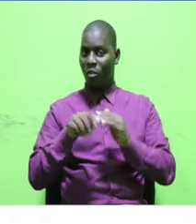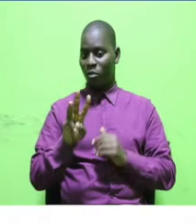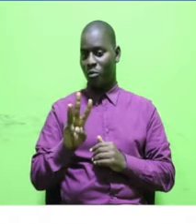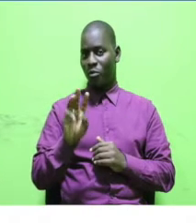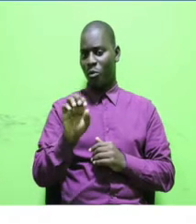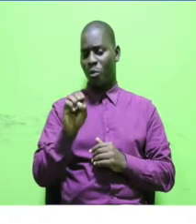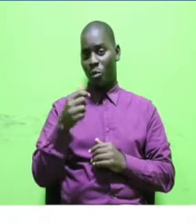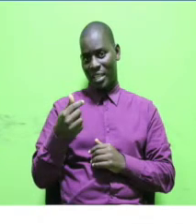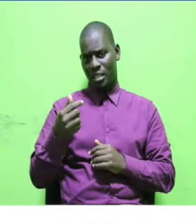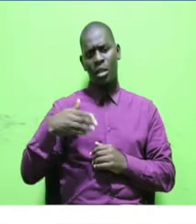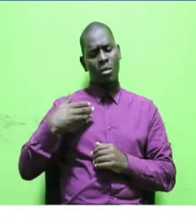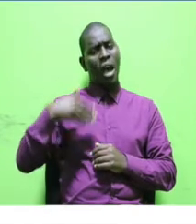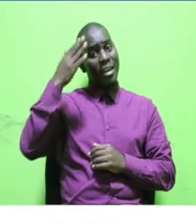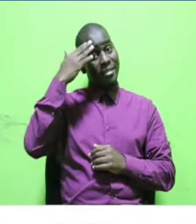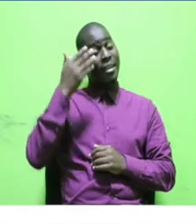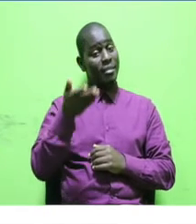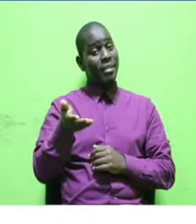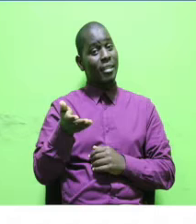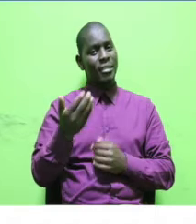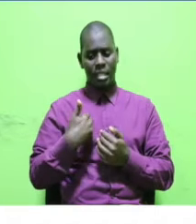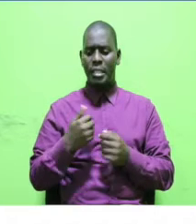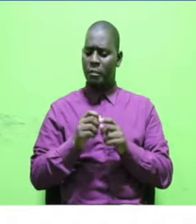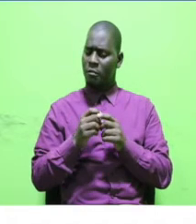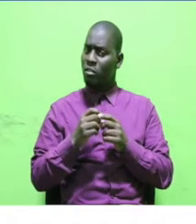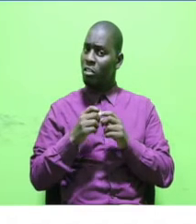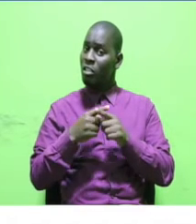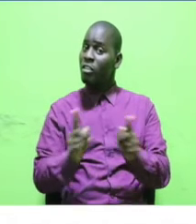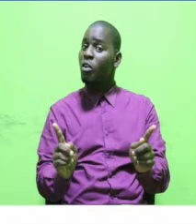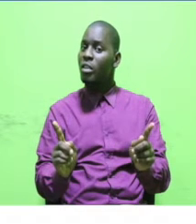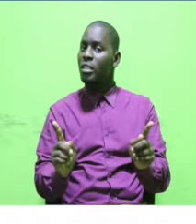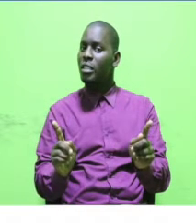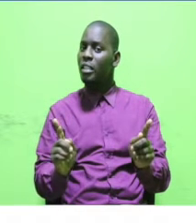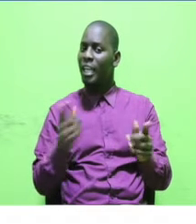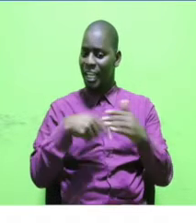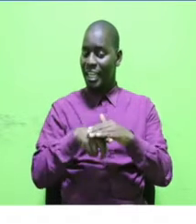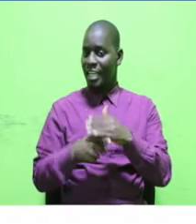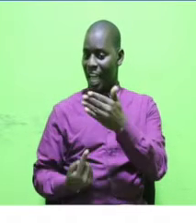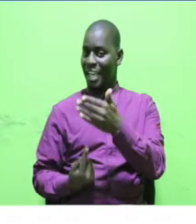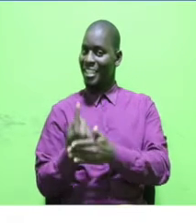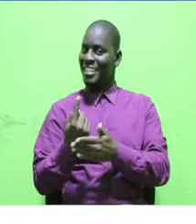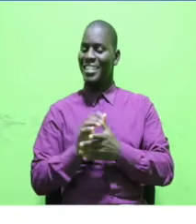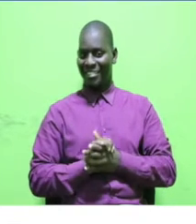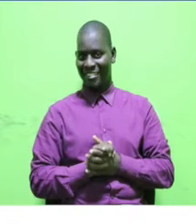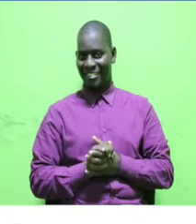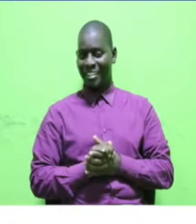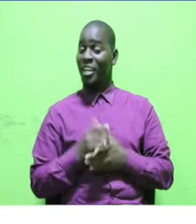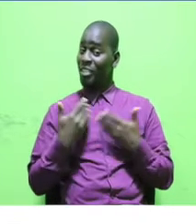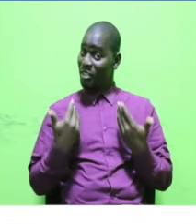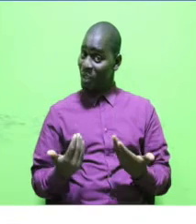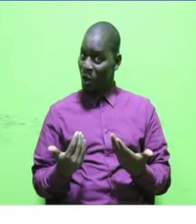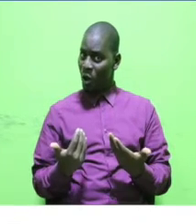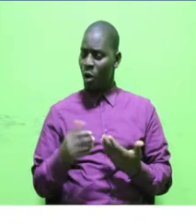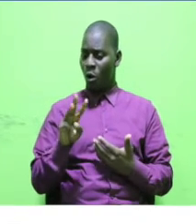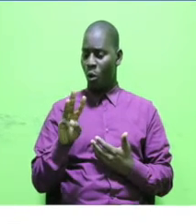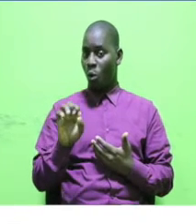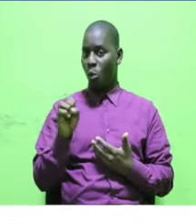should understand that waste is categorized based on the state they exist. Therefore, waste